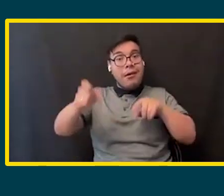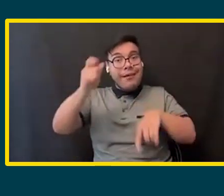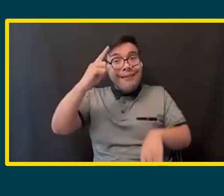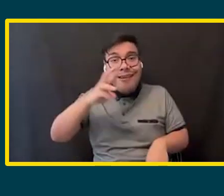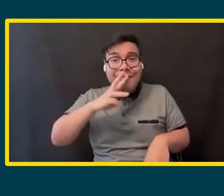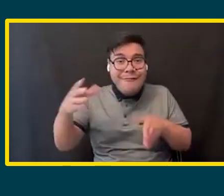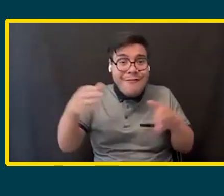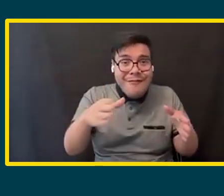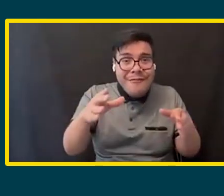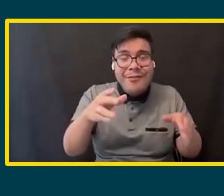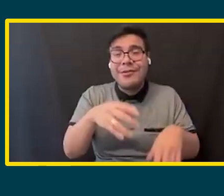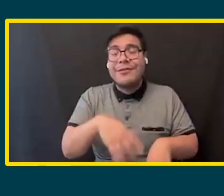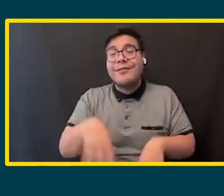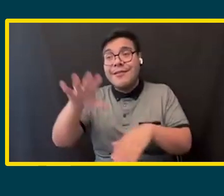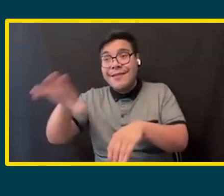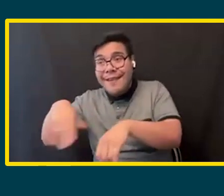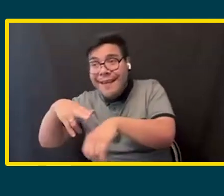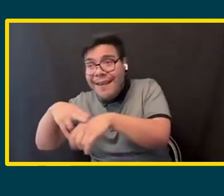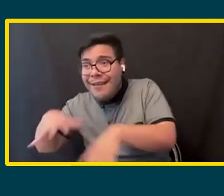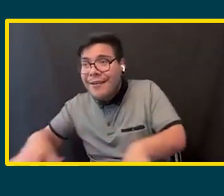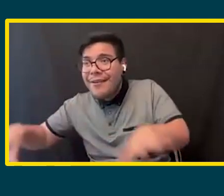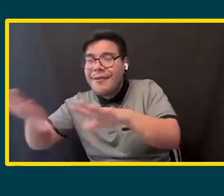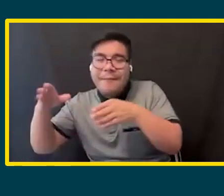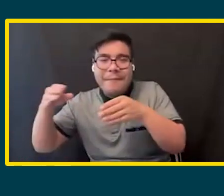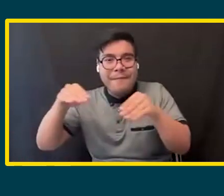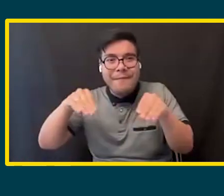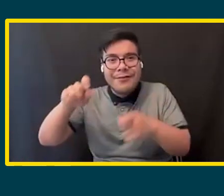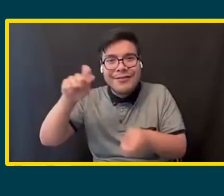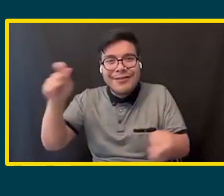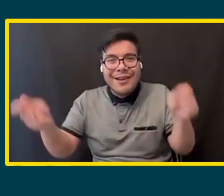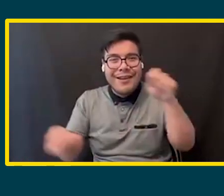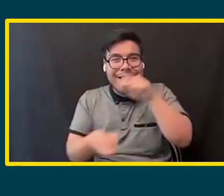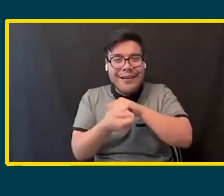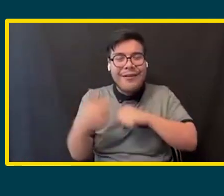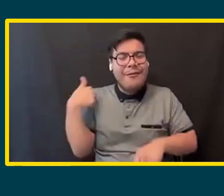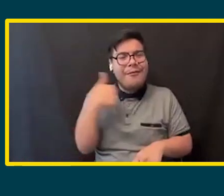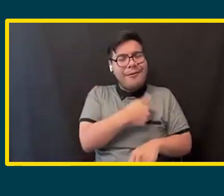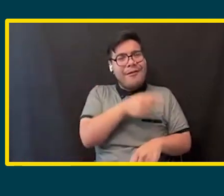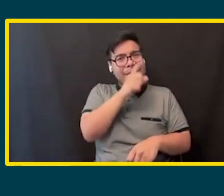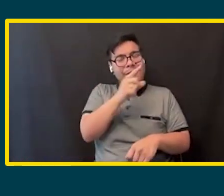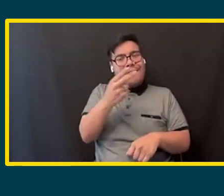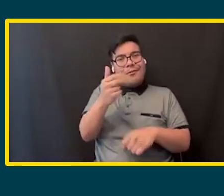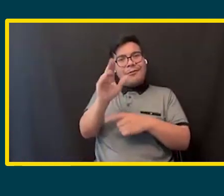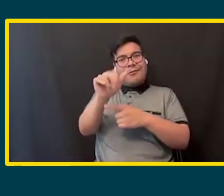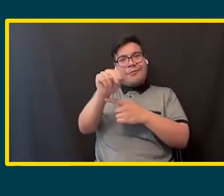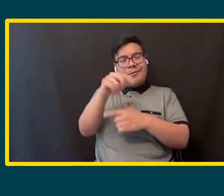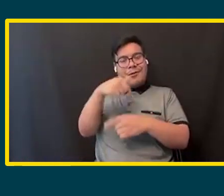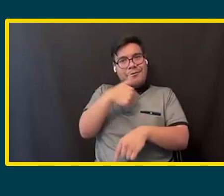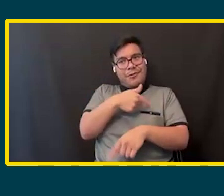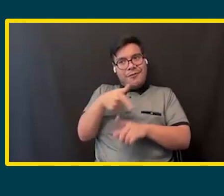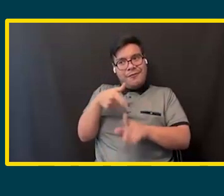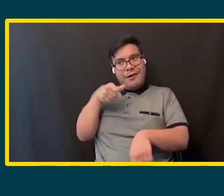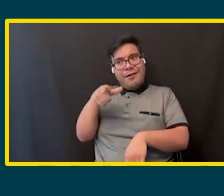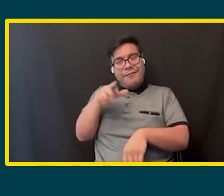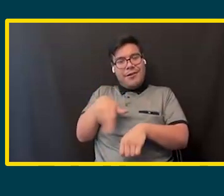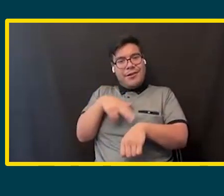is malleable around it. And we are humans, we are things of nature, we are very mutable.